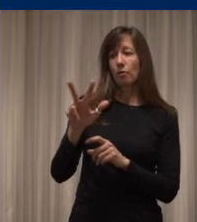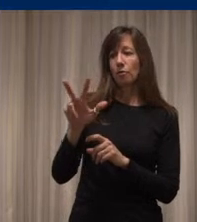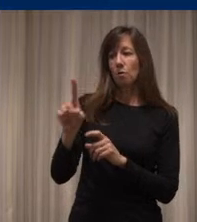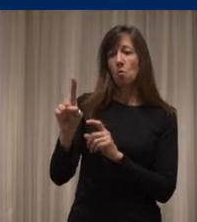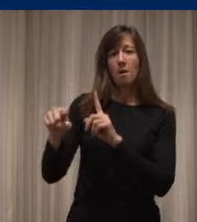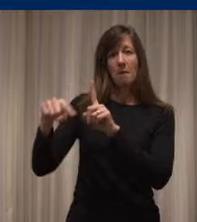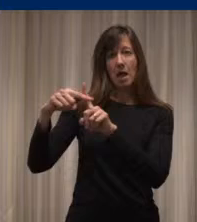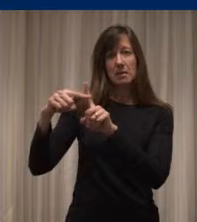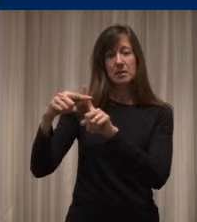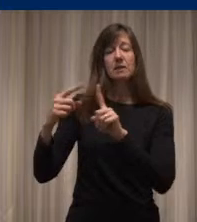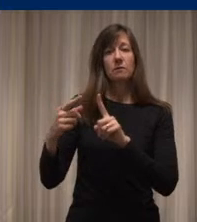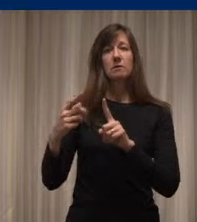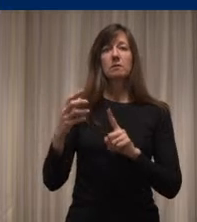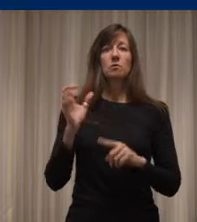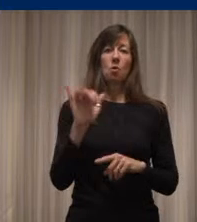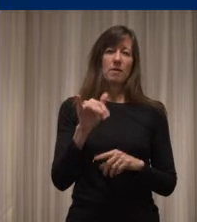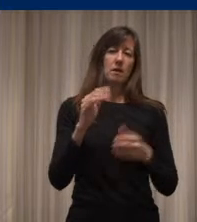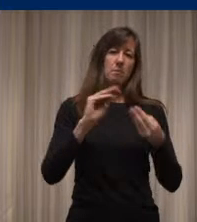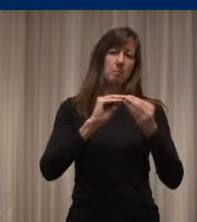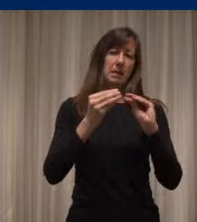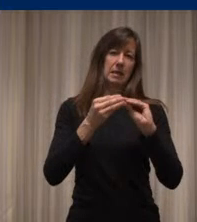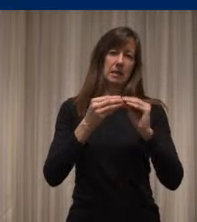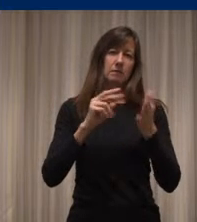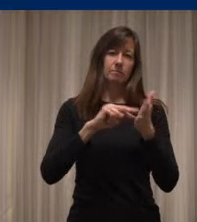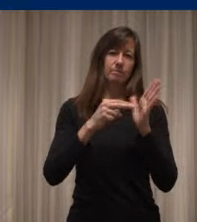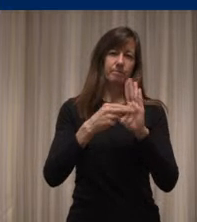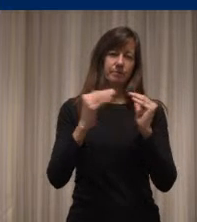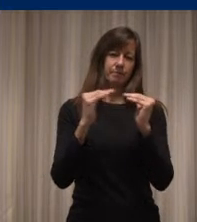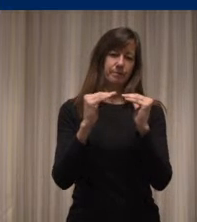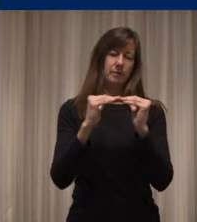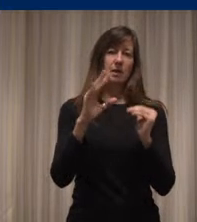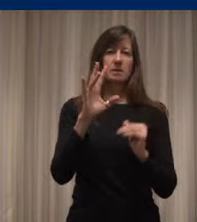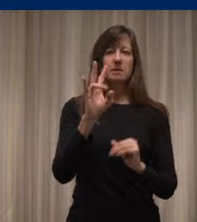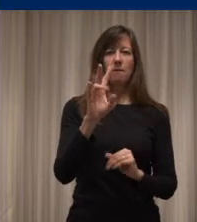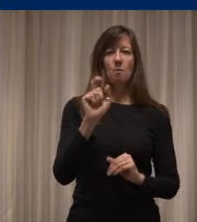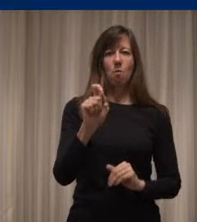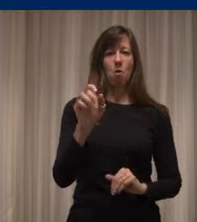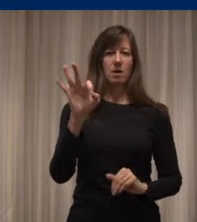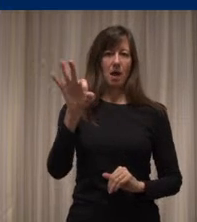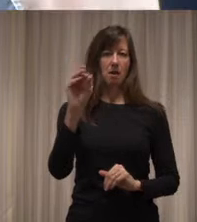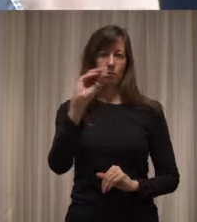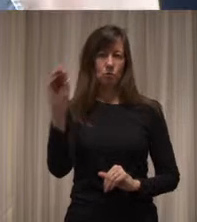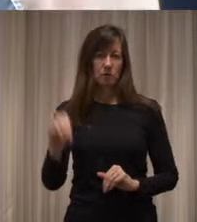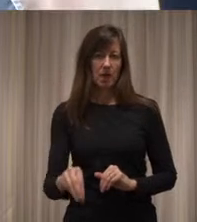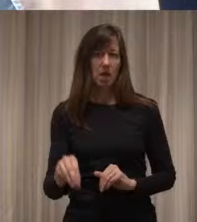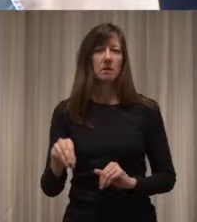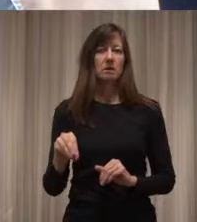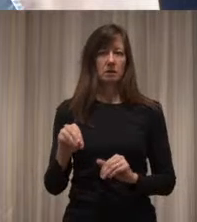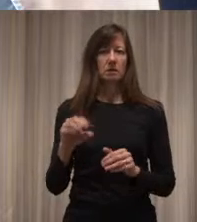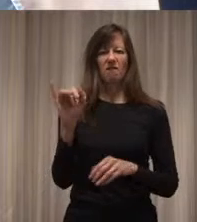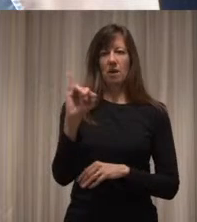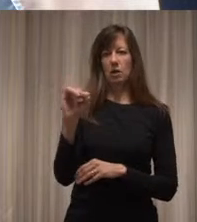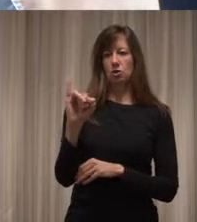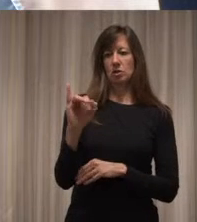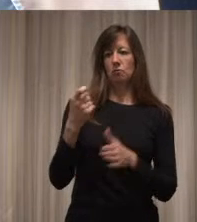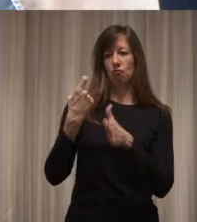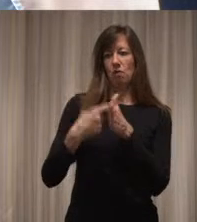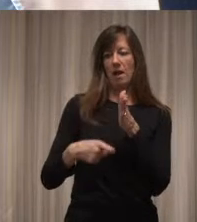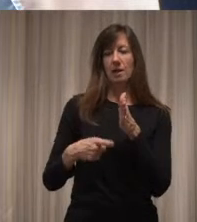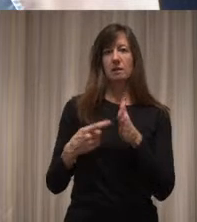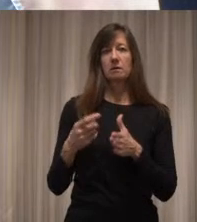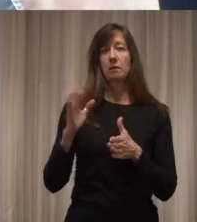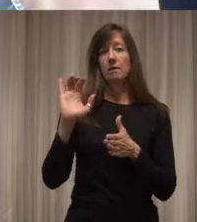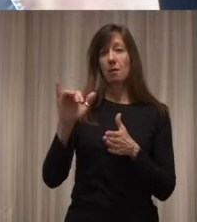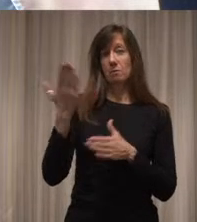a 7.9% new infection rate. That is slightly down. We were closer to 10% new infection rate at our